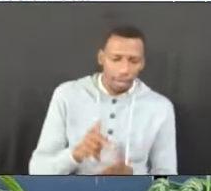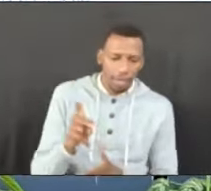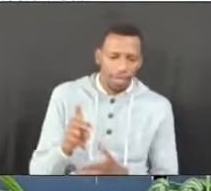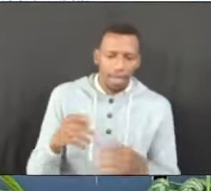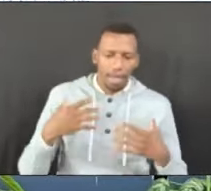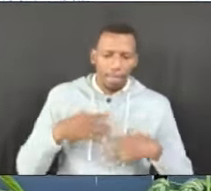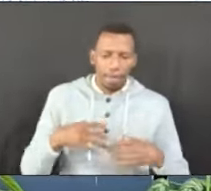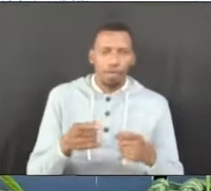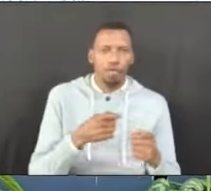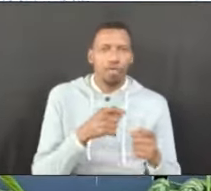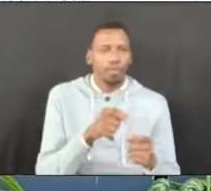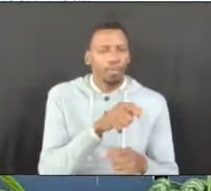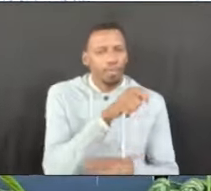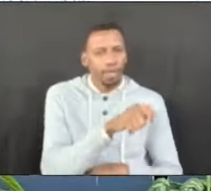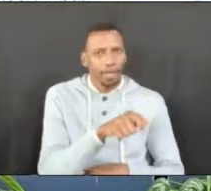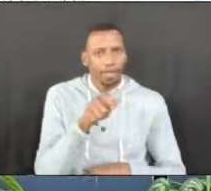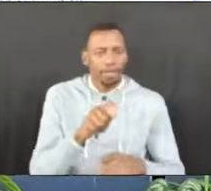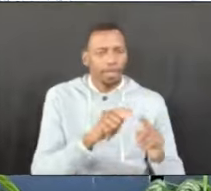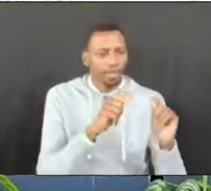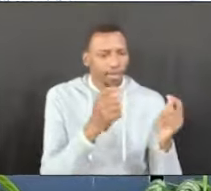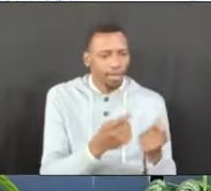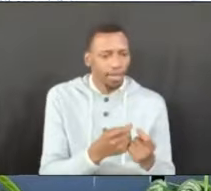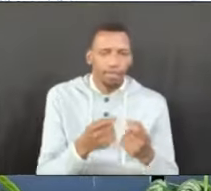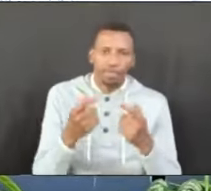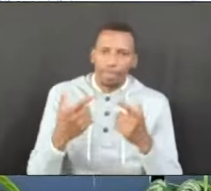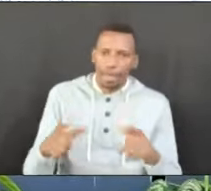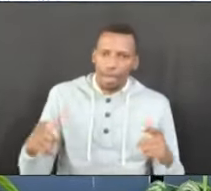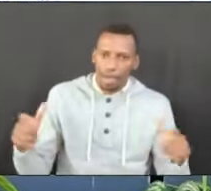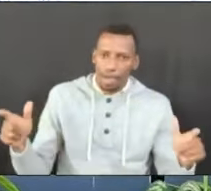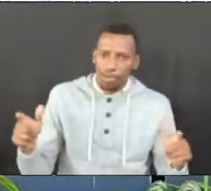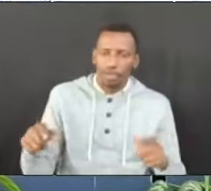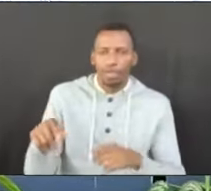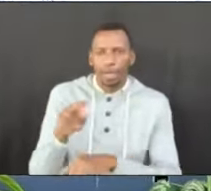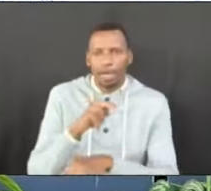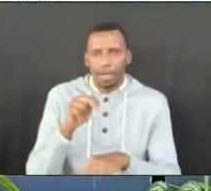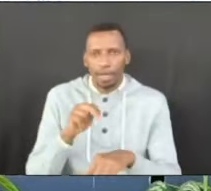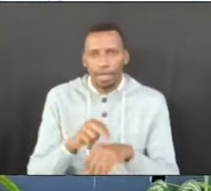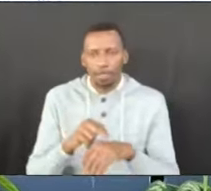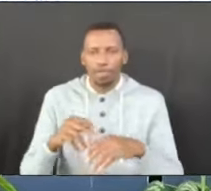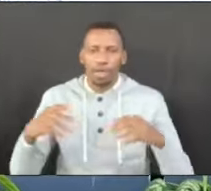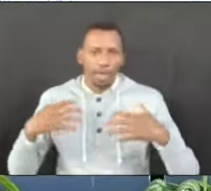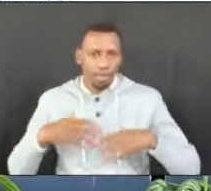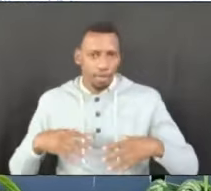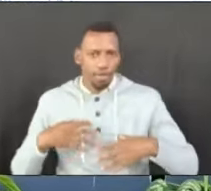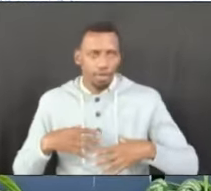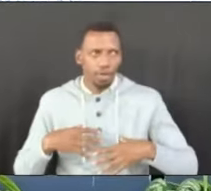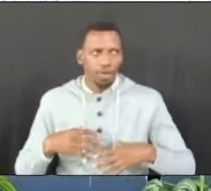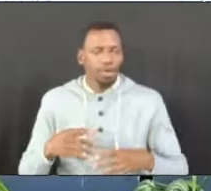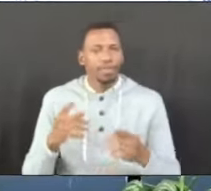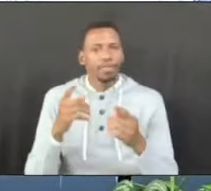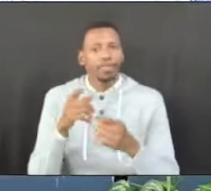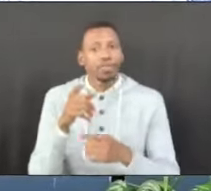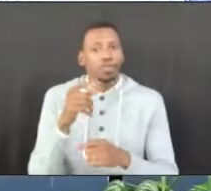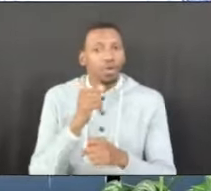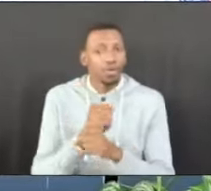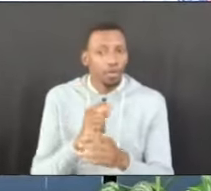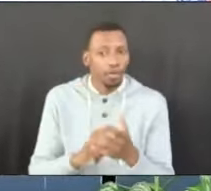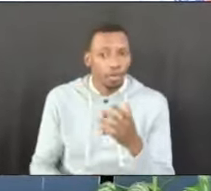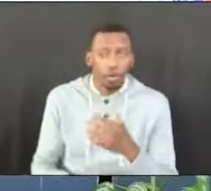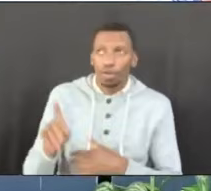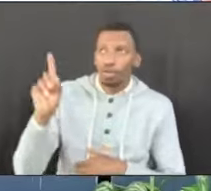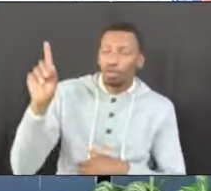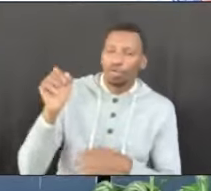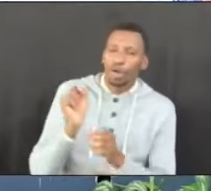from every tribe, language, and nations, and people. And what have you done? You have made them